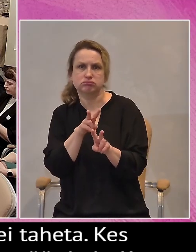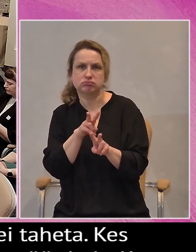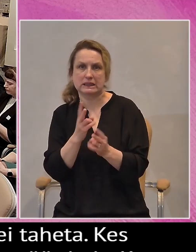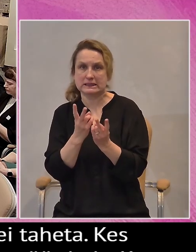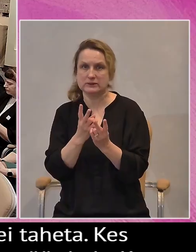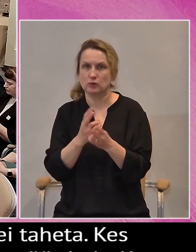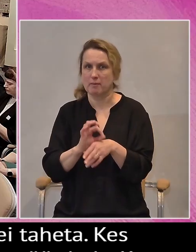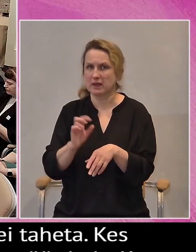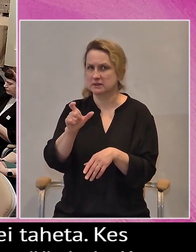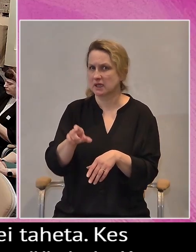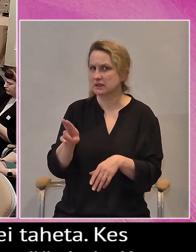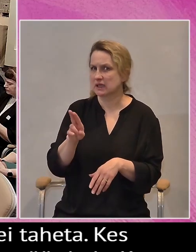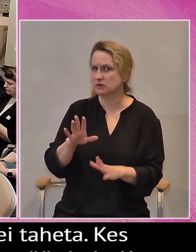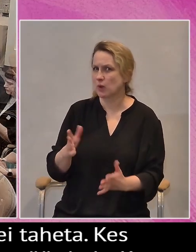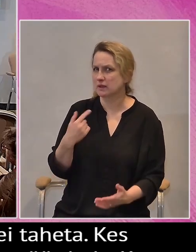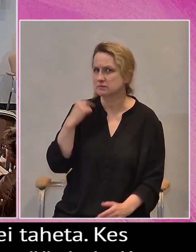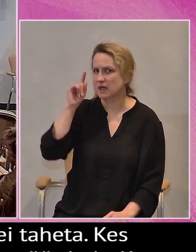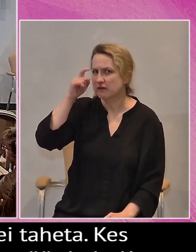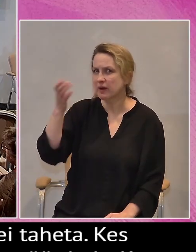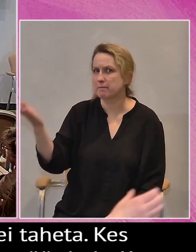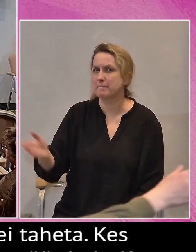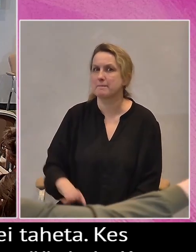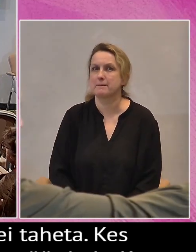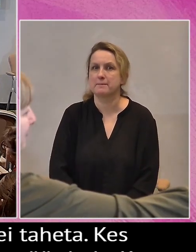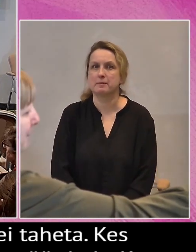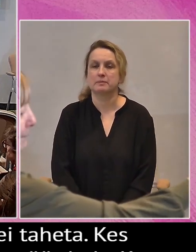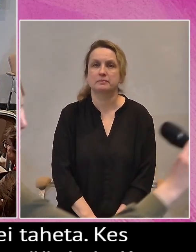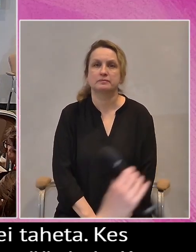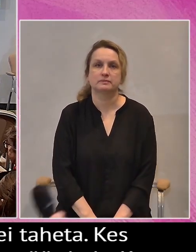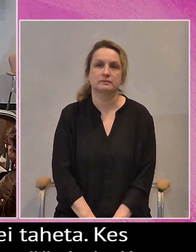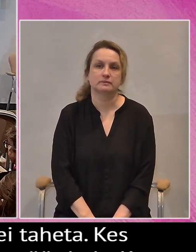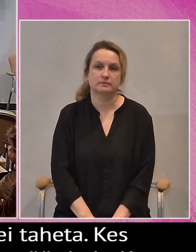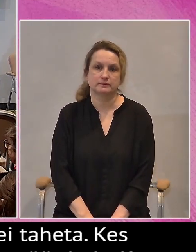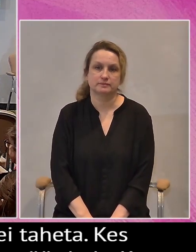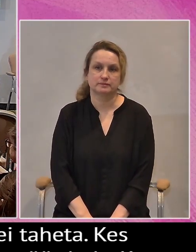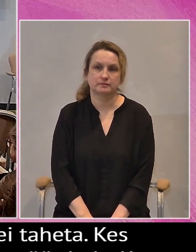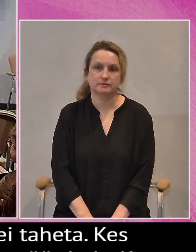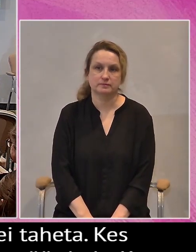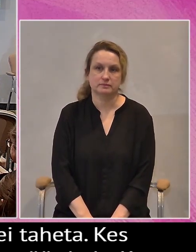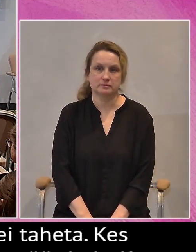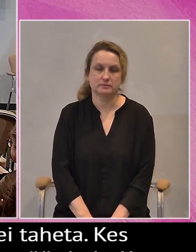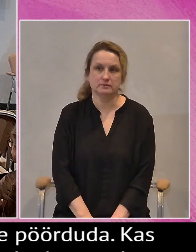who would keep an eye on the progress of the disease of such a patient?